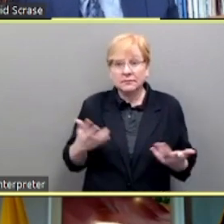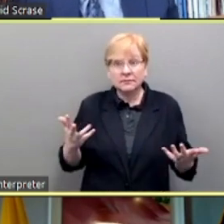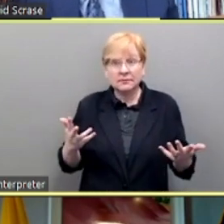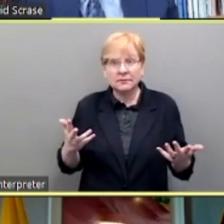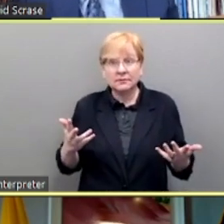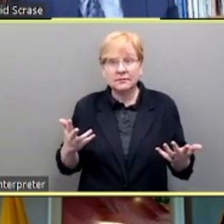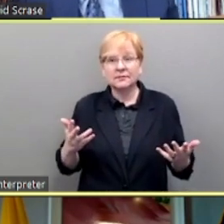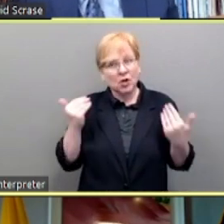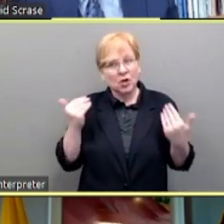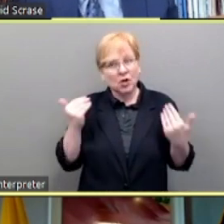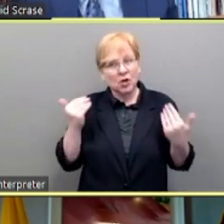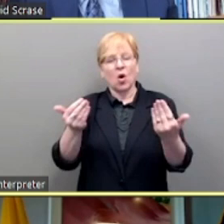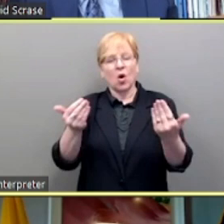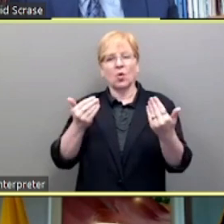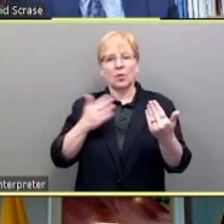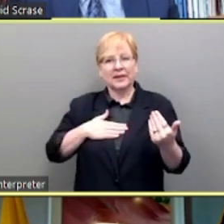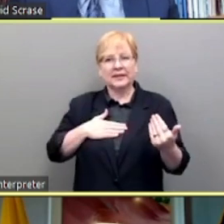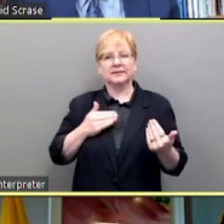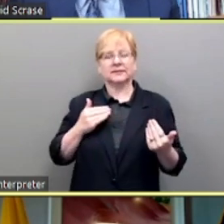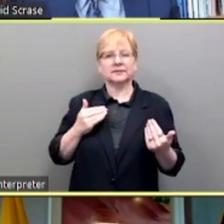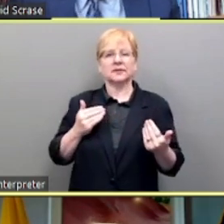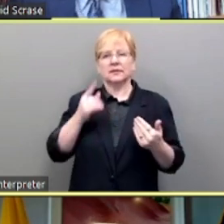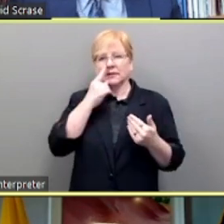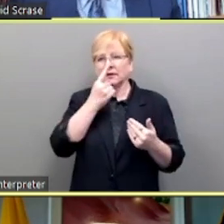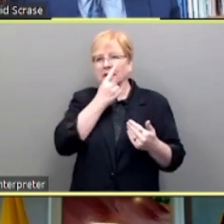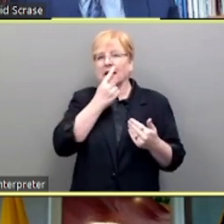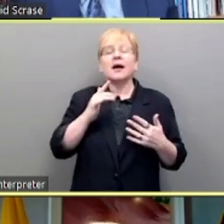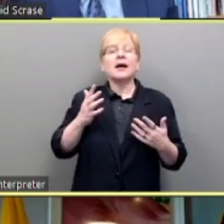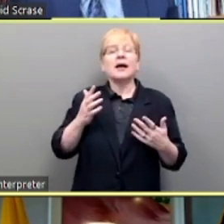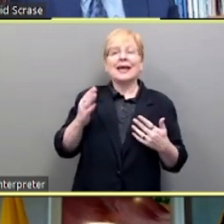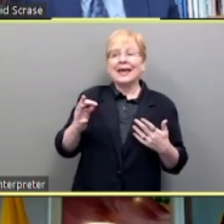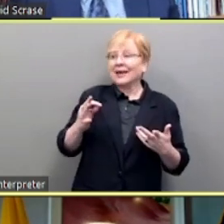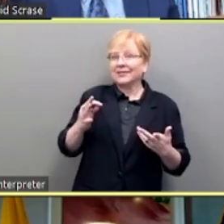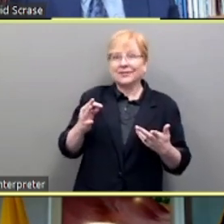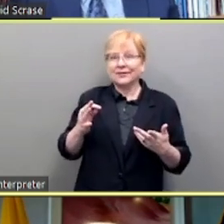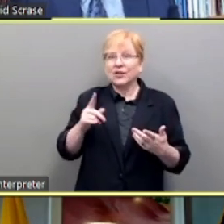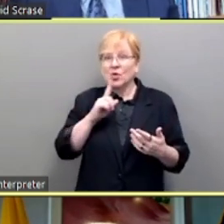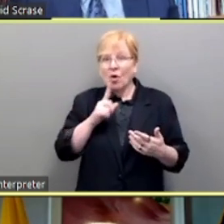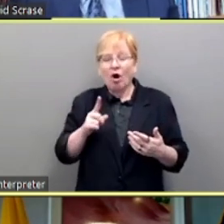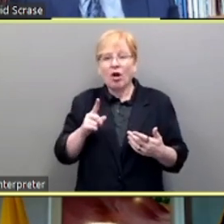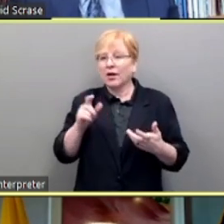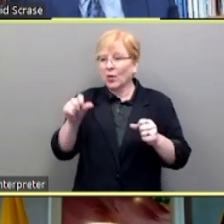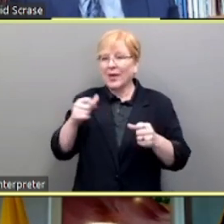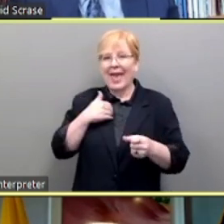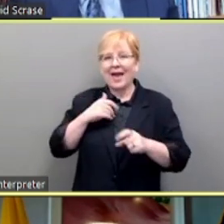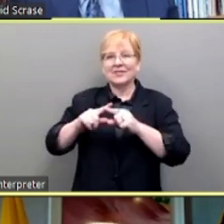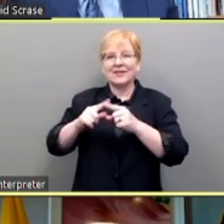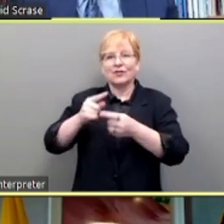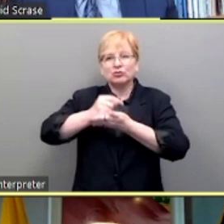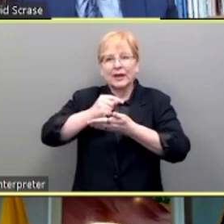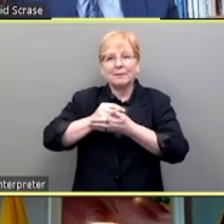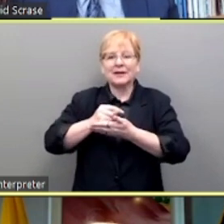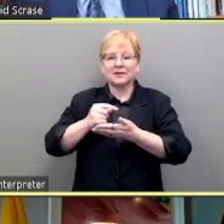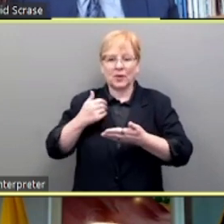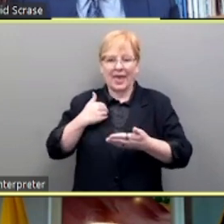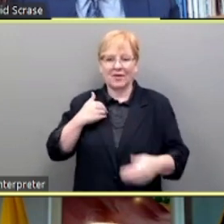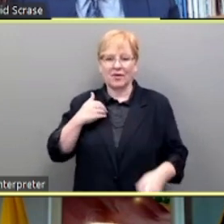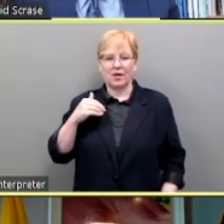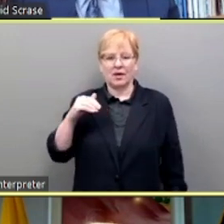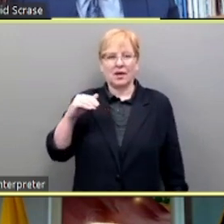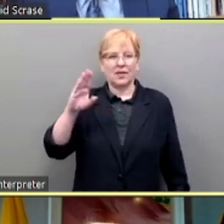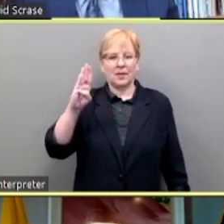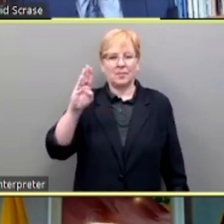for COVID. Please seek that out, because that can really help New Mexico. The treatments that we have, the monoclonal antibodies, will